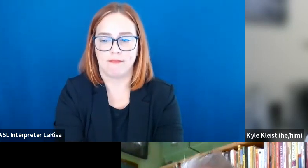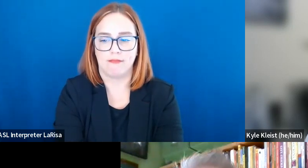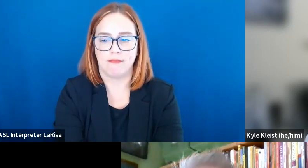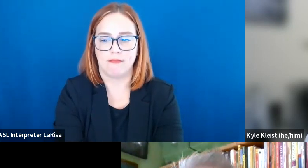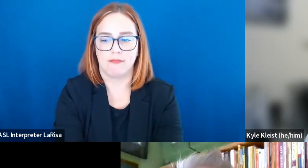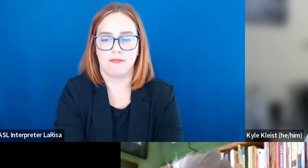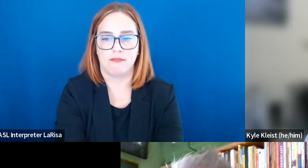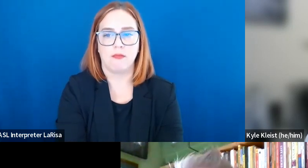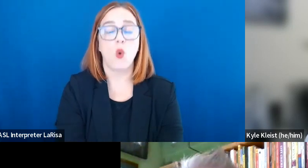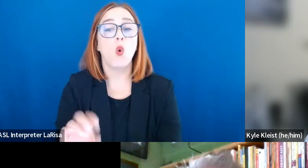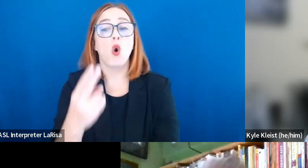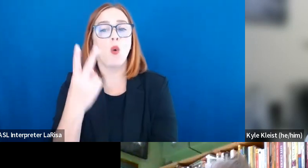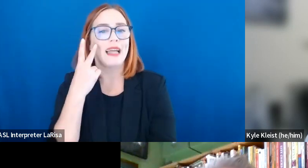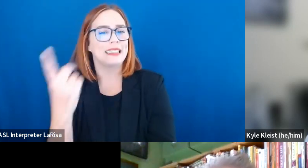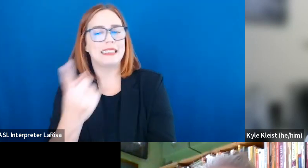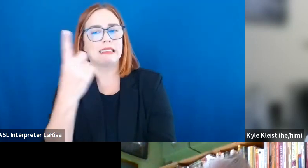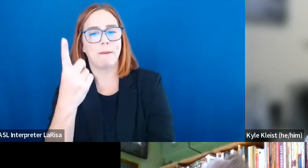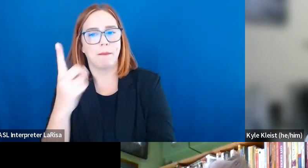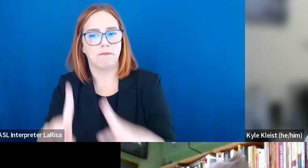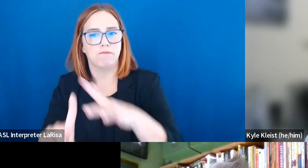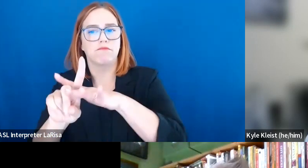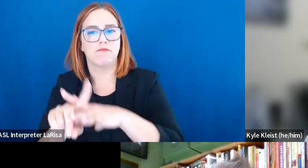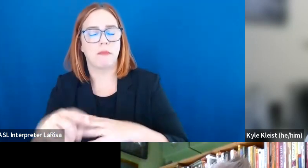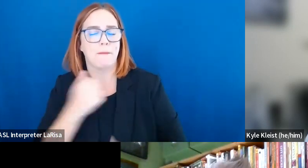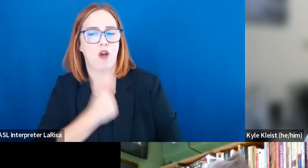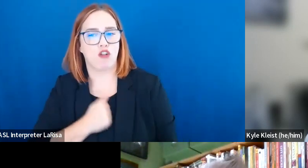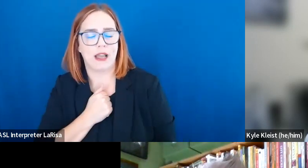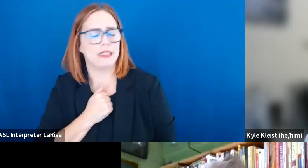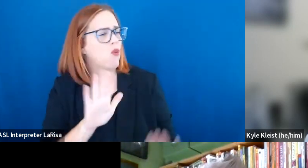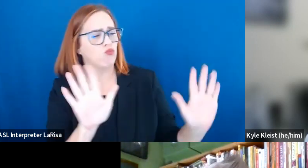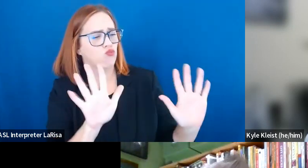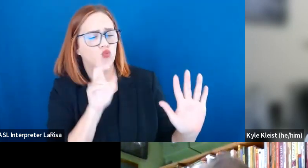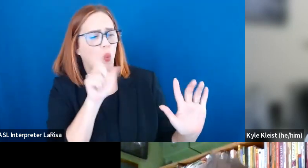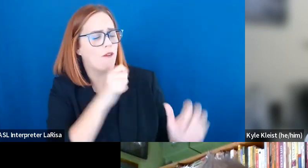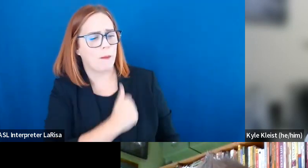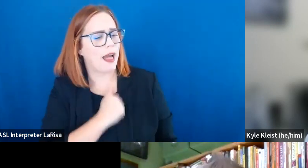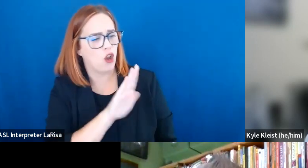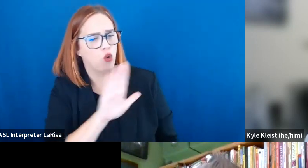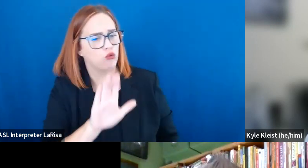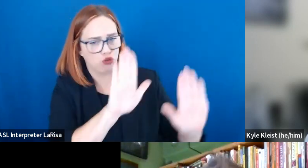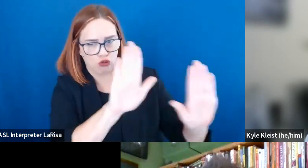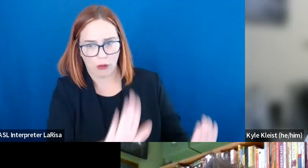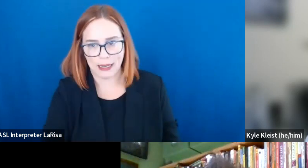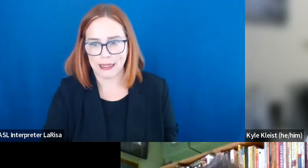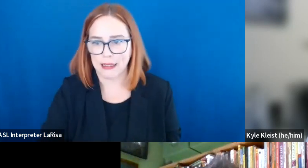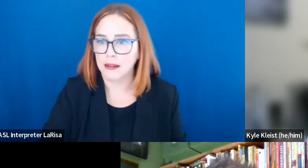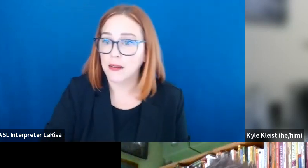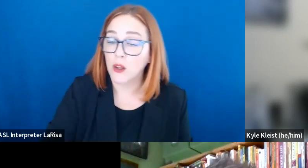apologize for. You've done magnificently. So Renata, whenever you're ready, you can go ahead and speak.